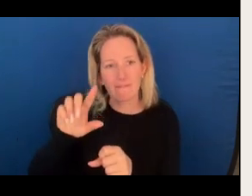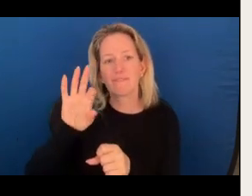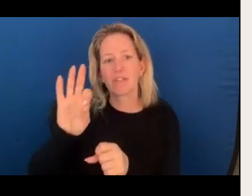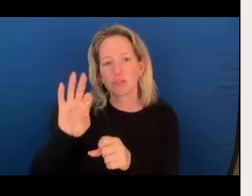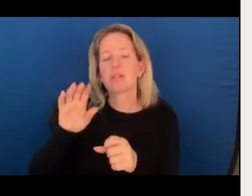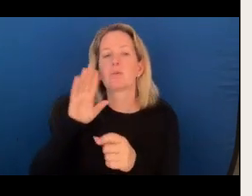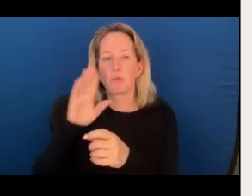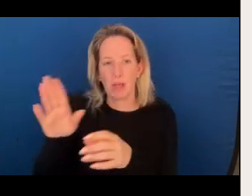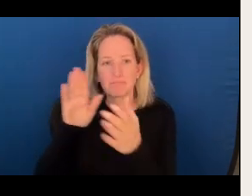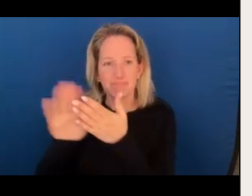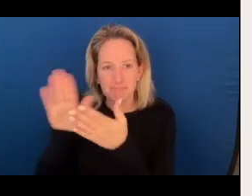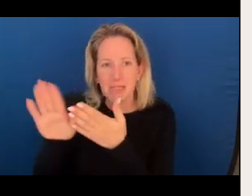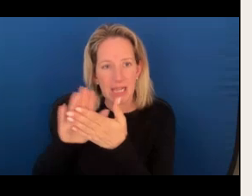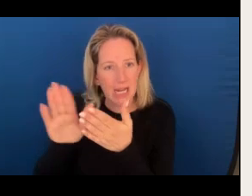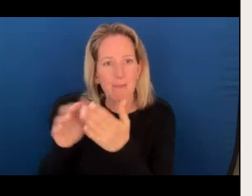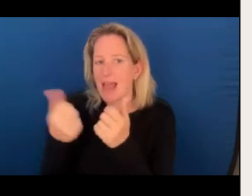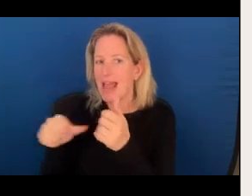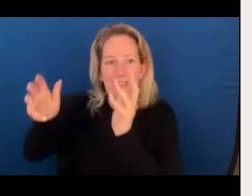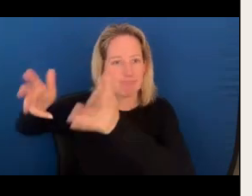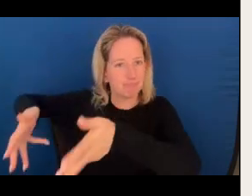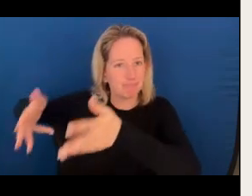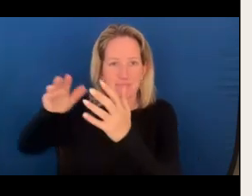abandoned crab traps.